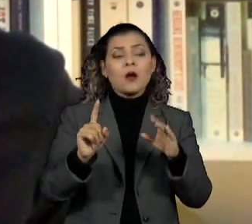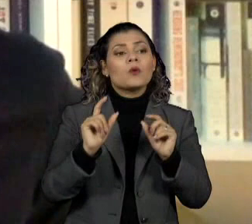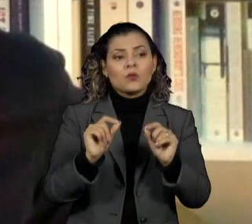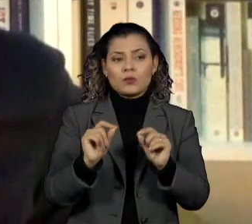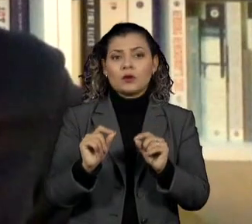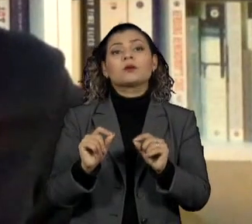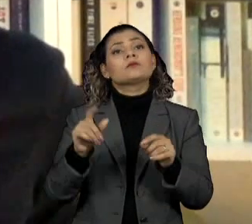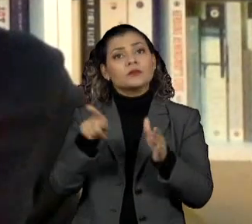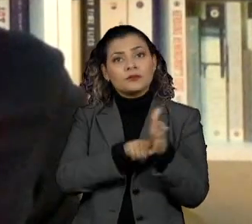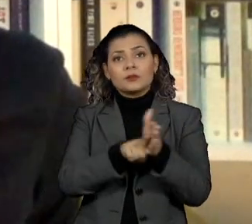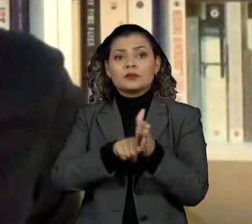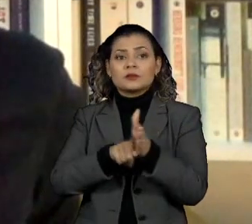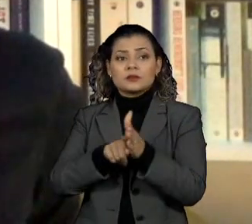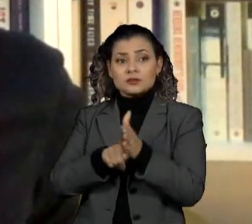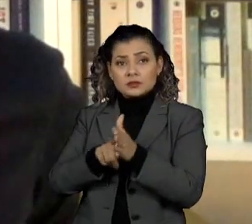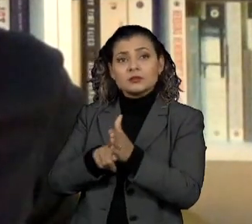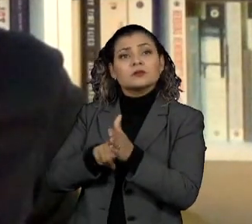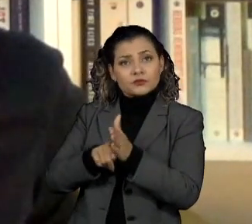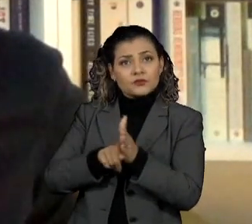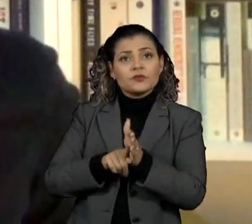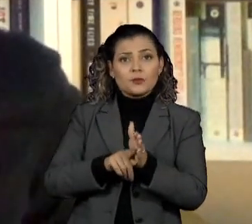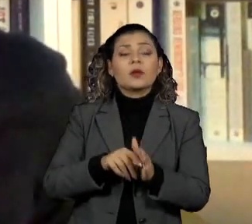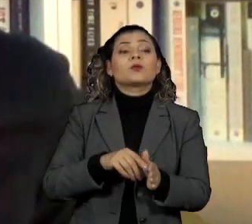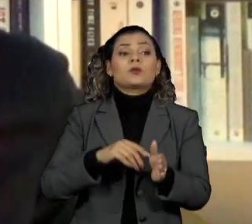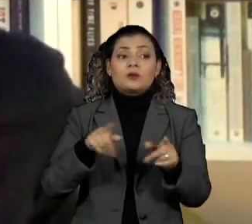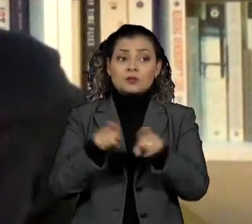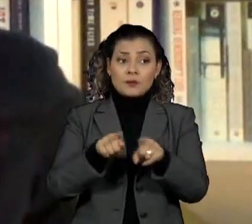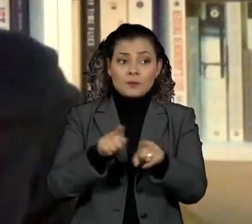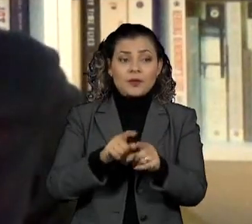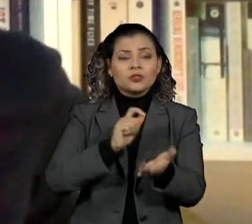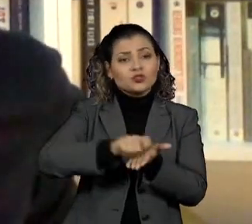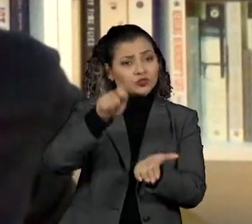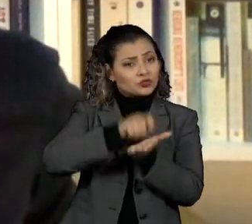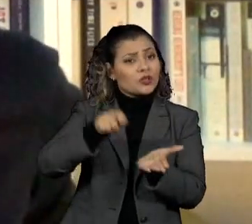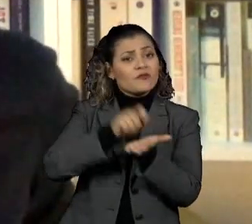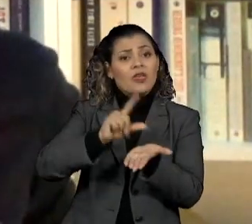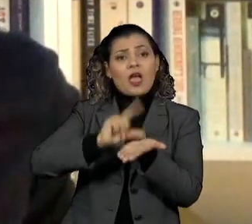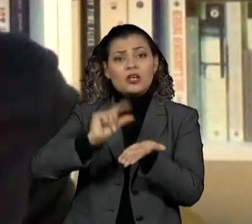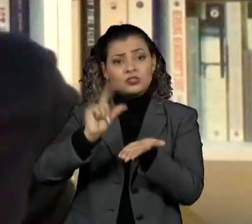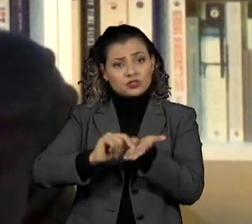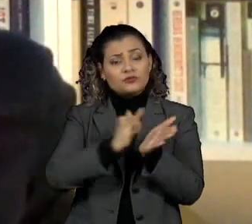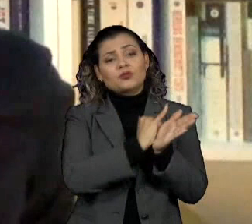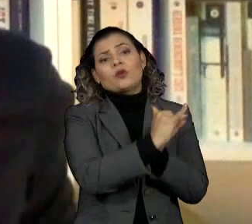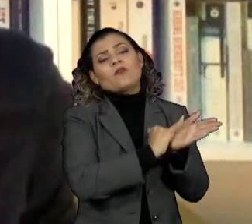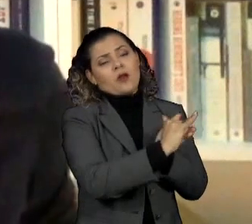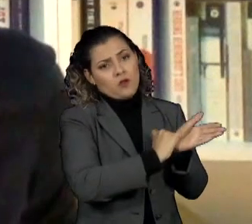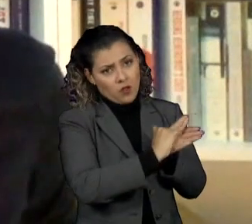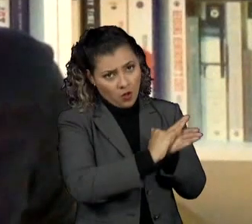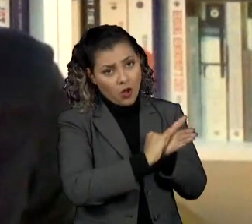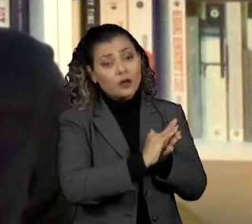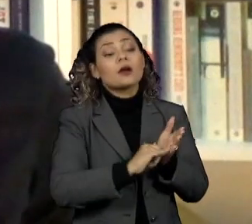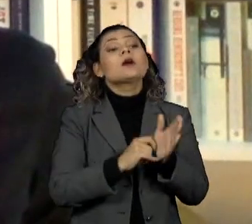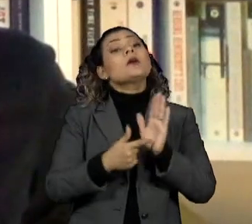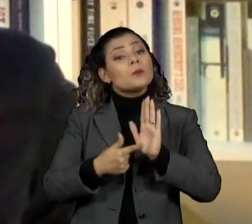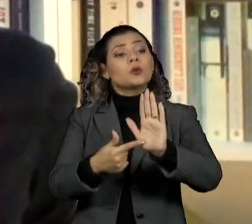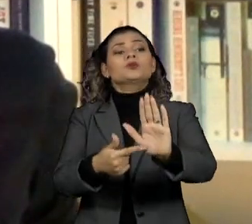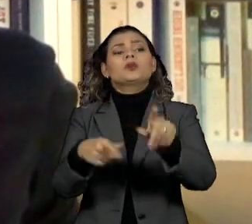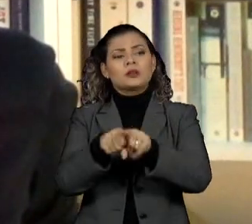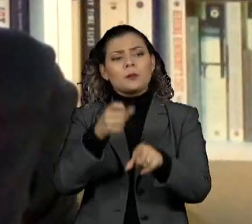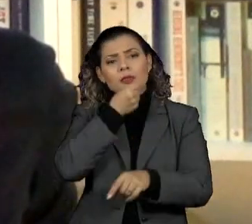dosimetry in an article that I wrote originally in The New Yorker and then subsequently in many interviews.